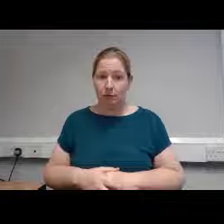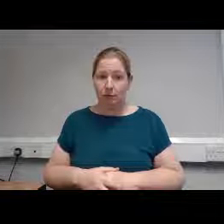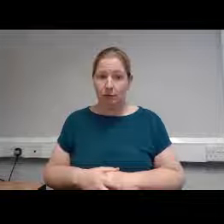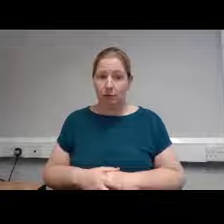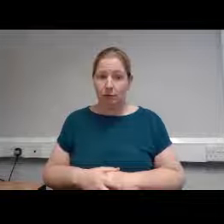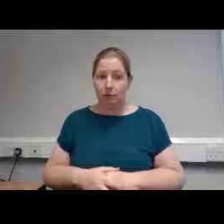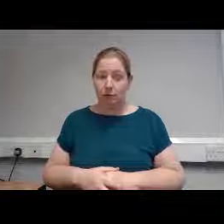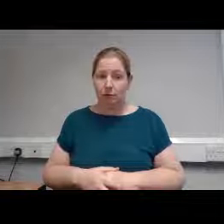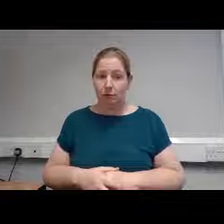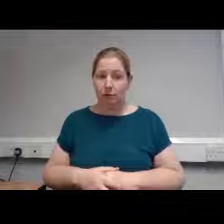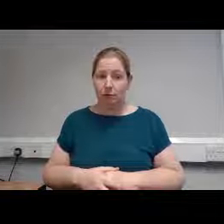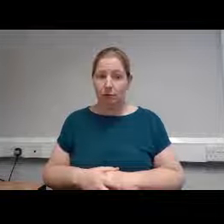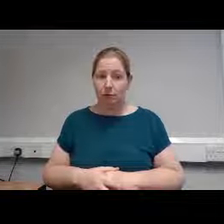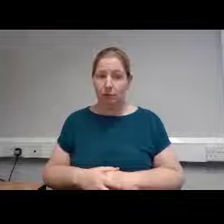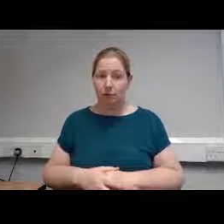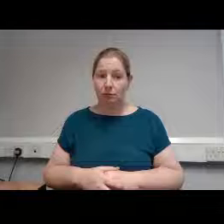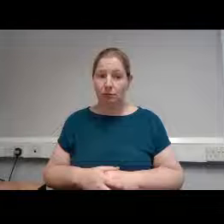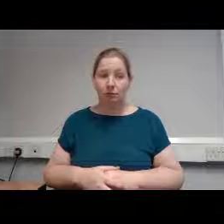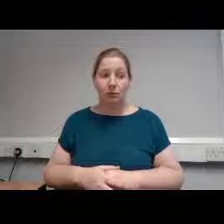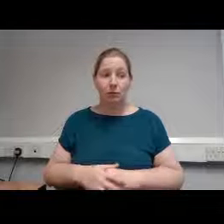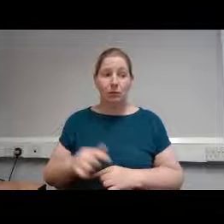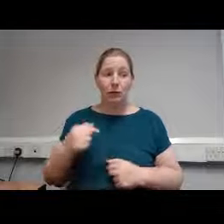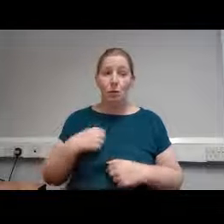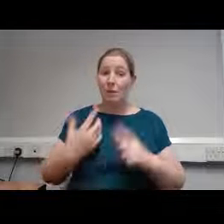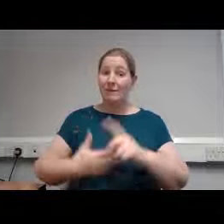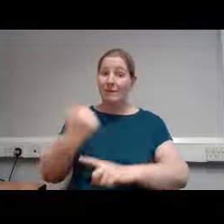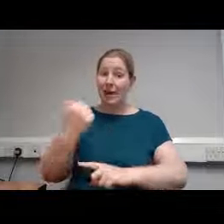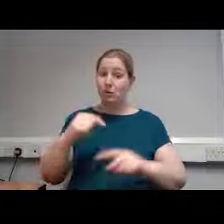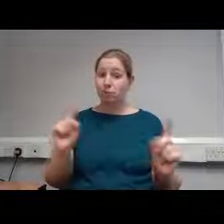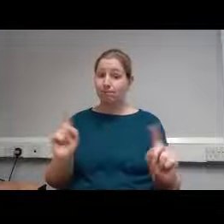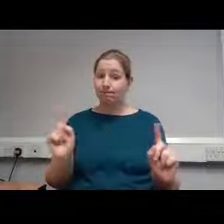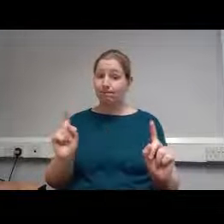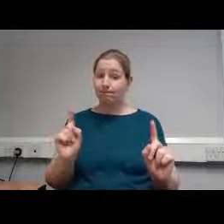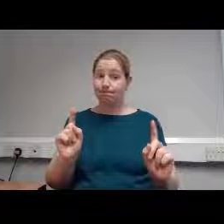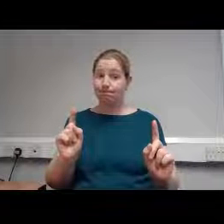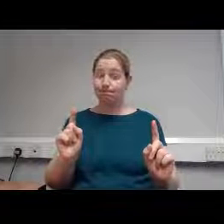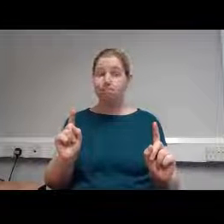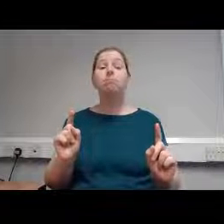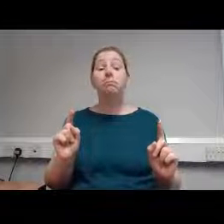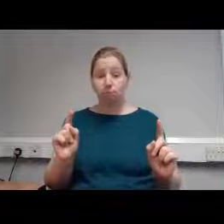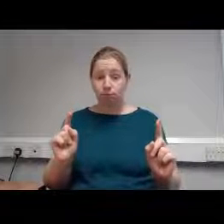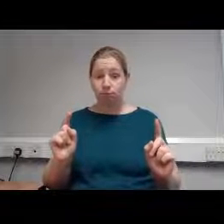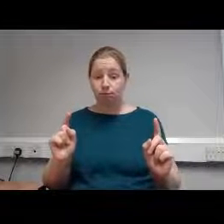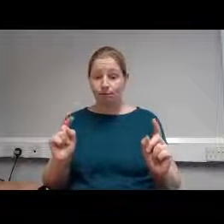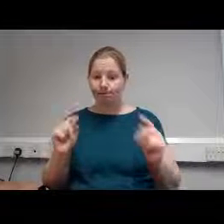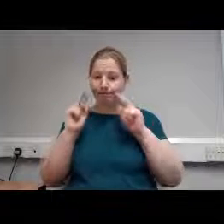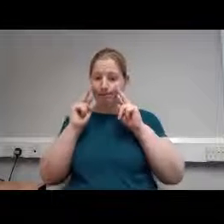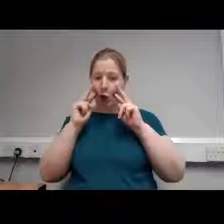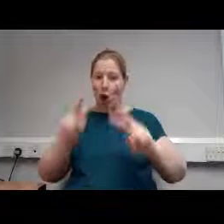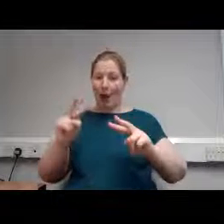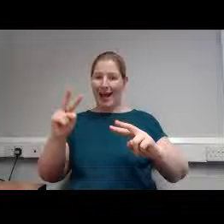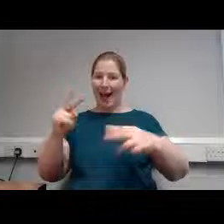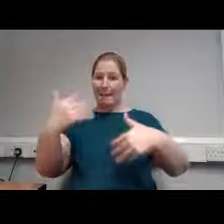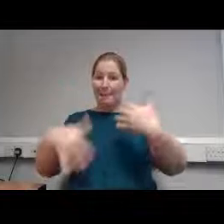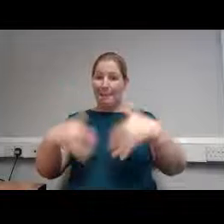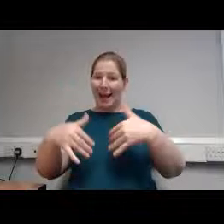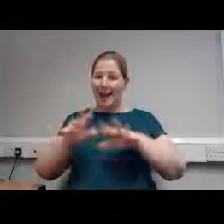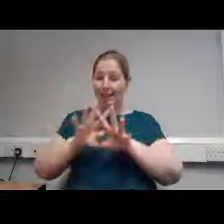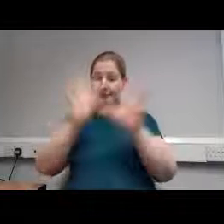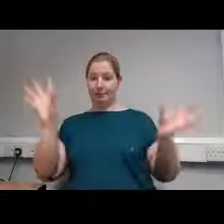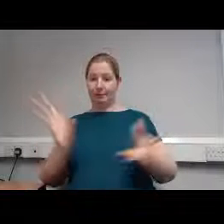So what we found right from the beginning of this programme of work is that looking at pain holistically is really, really